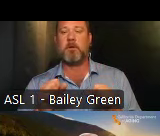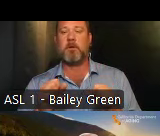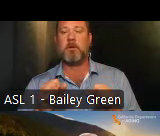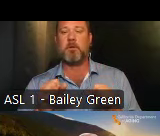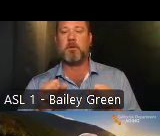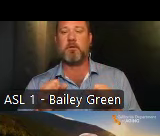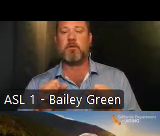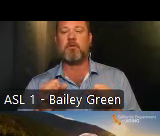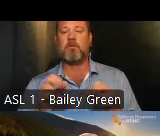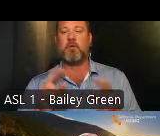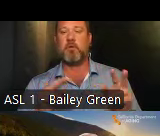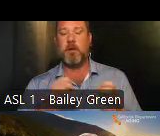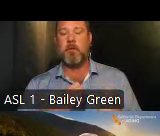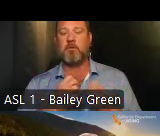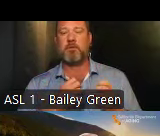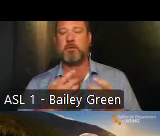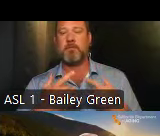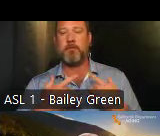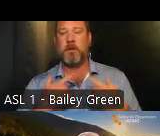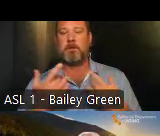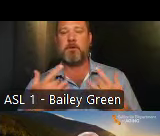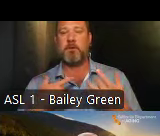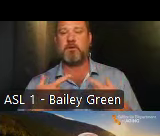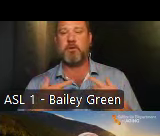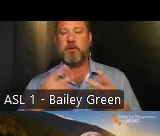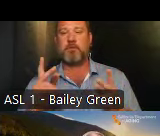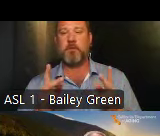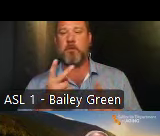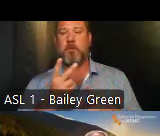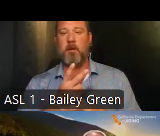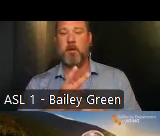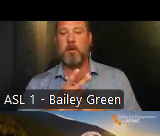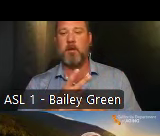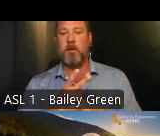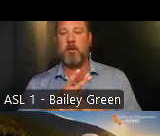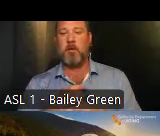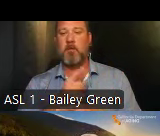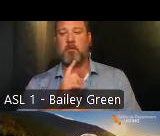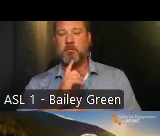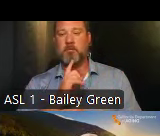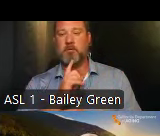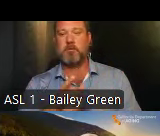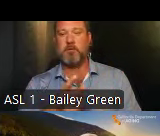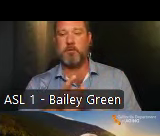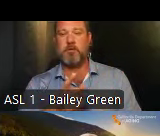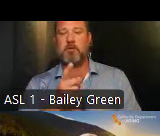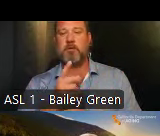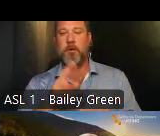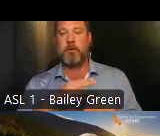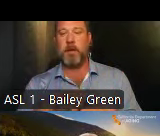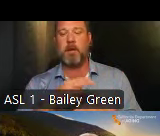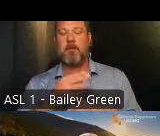the emotions, read the feelings, read the concerns that of the people they're caring for. Now, I'm sure that they're quite natively good at